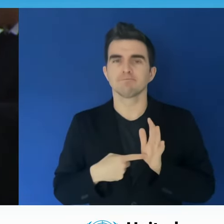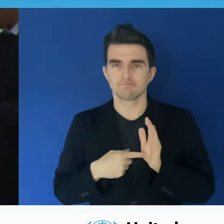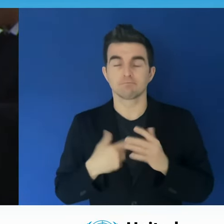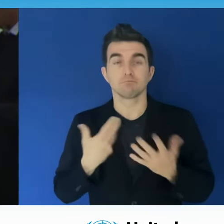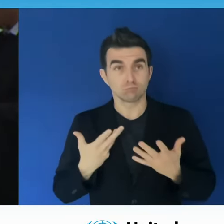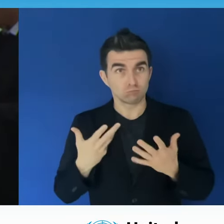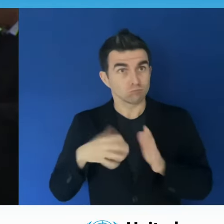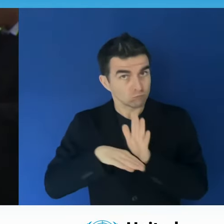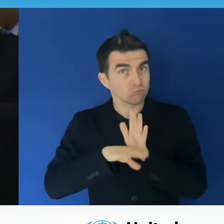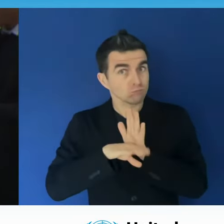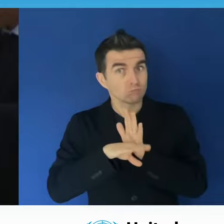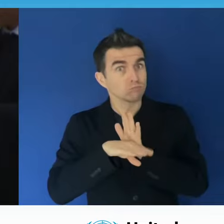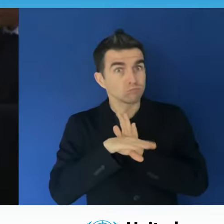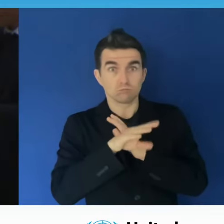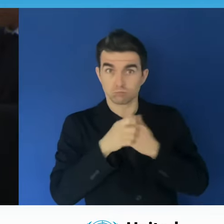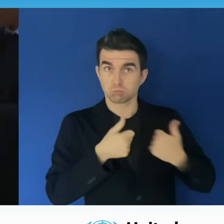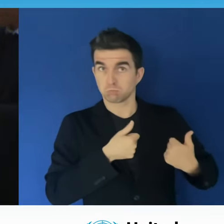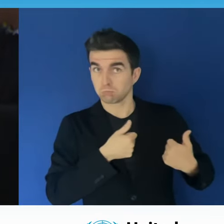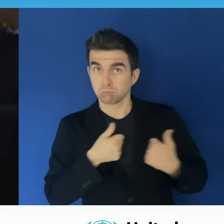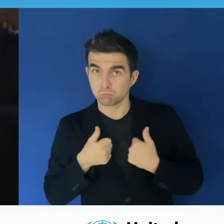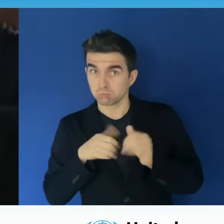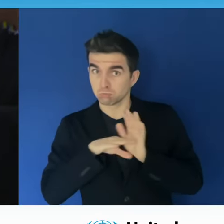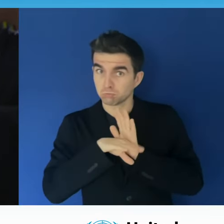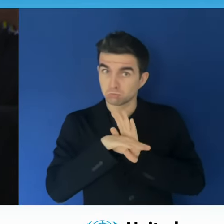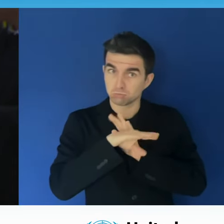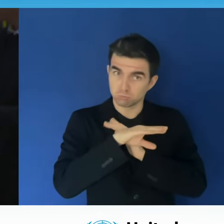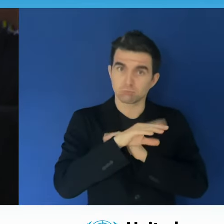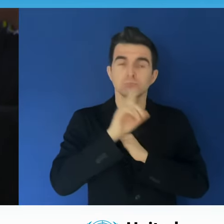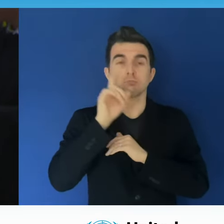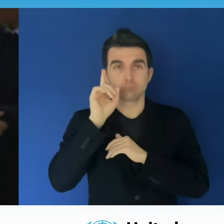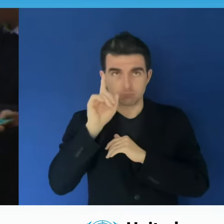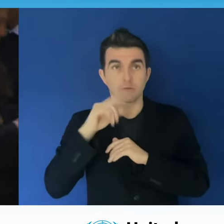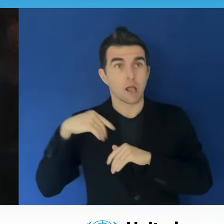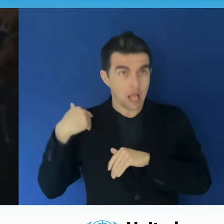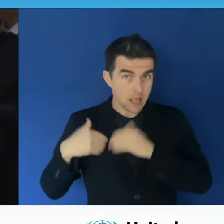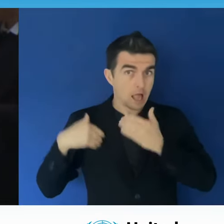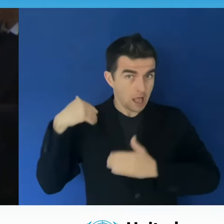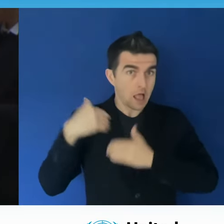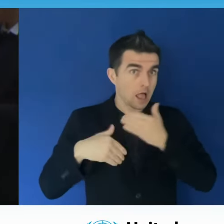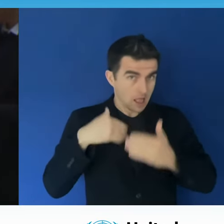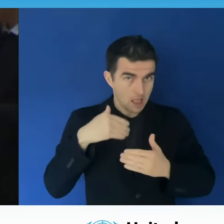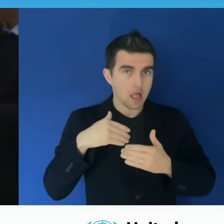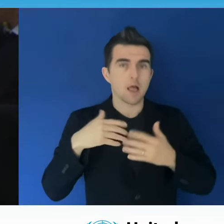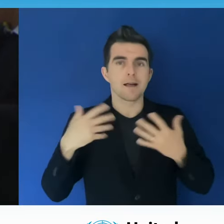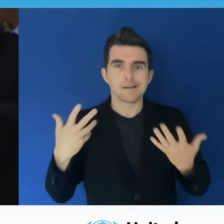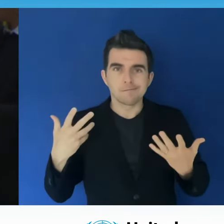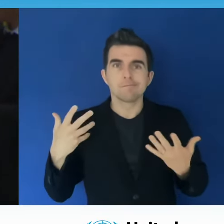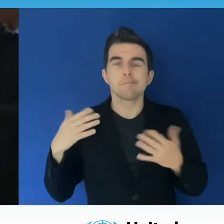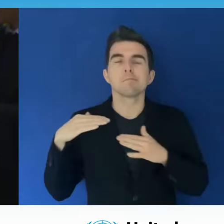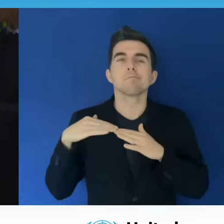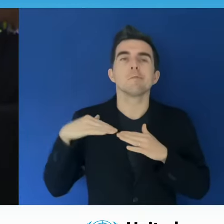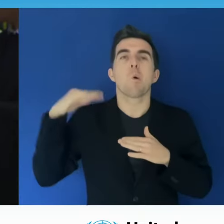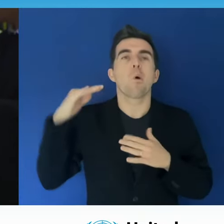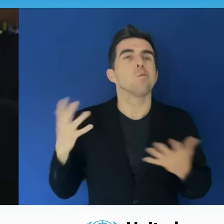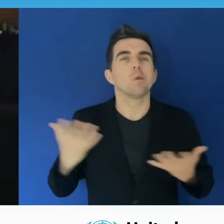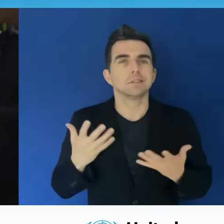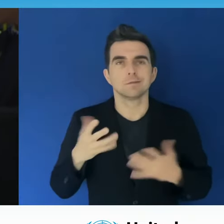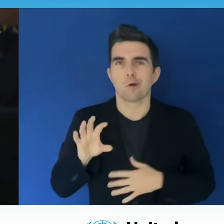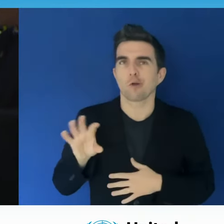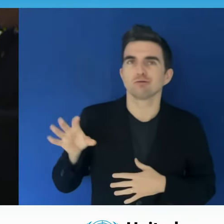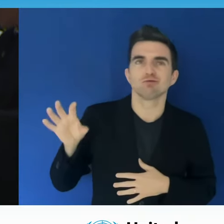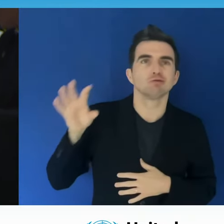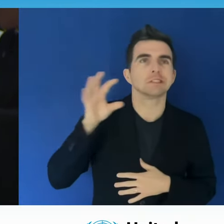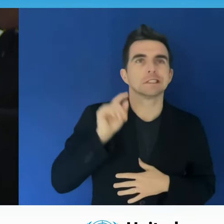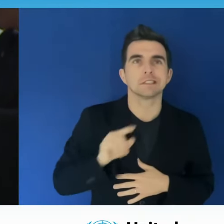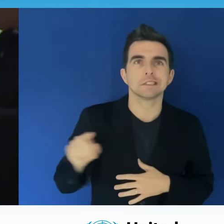inequality between countries than we've seen before, and the poorest and most vulnerable are being left behind, and young